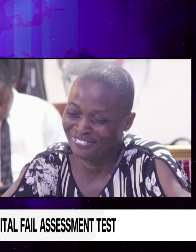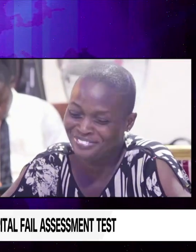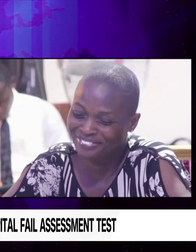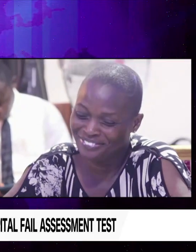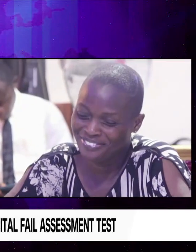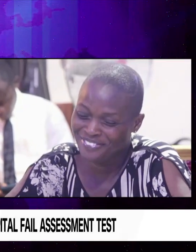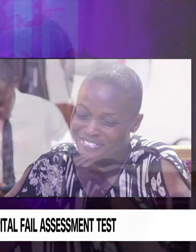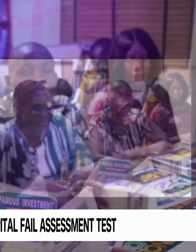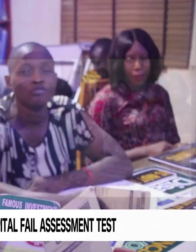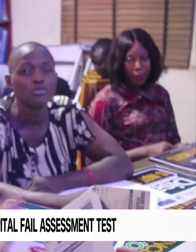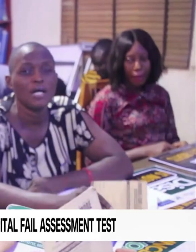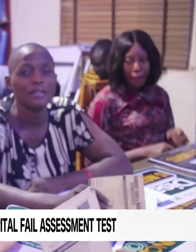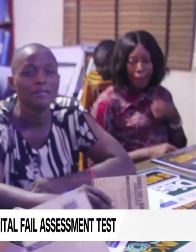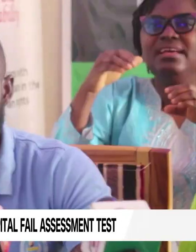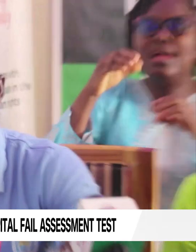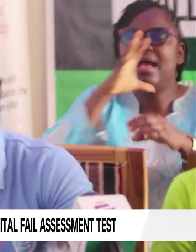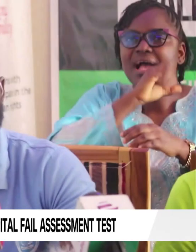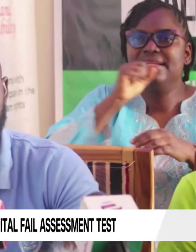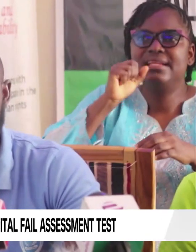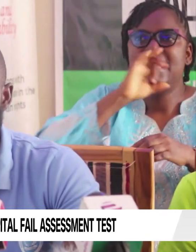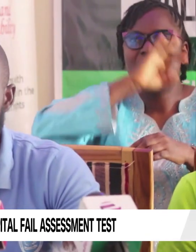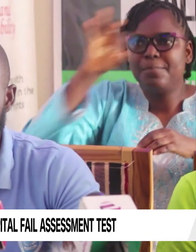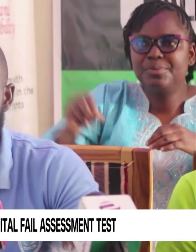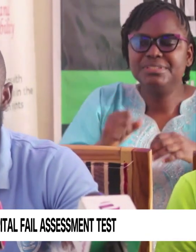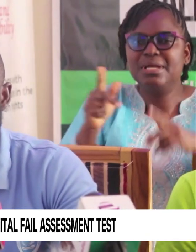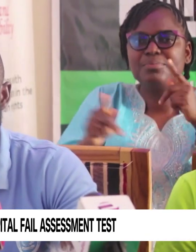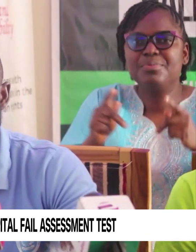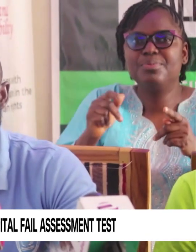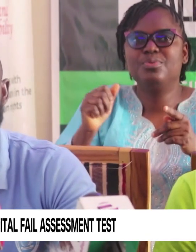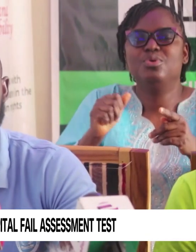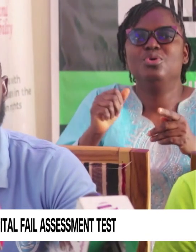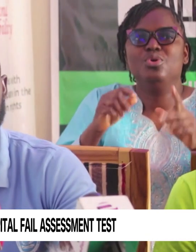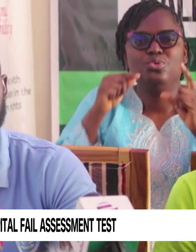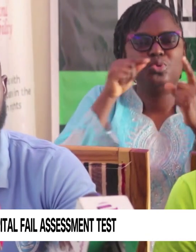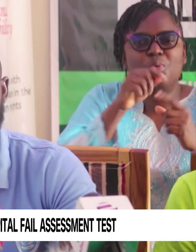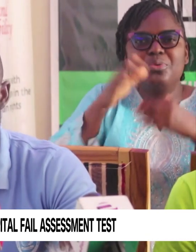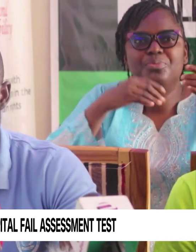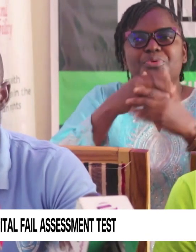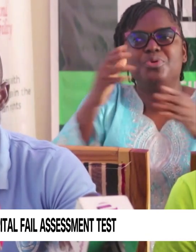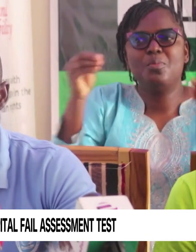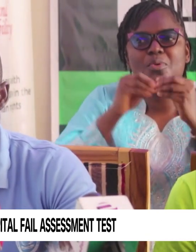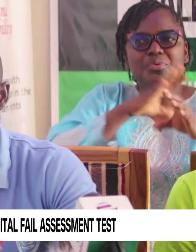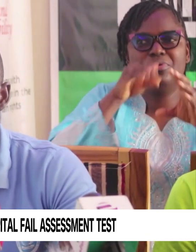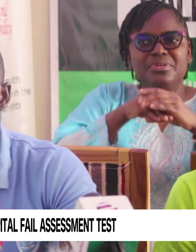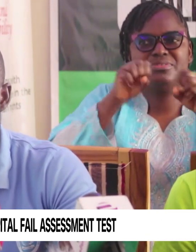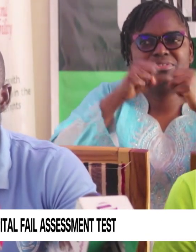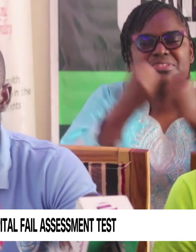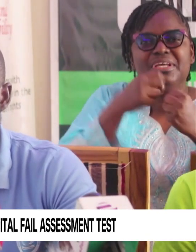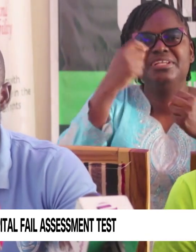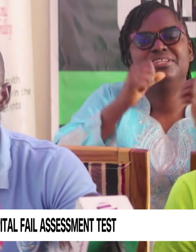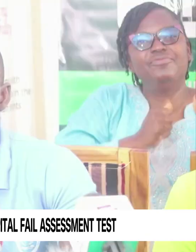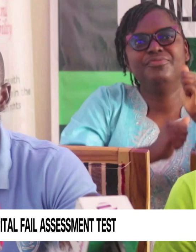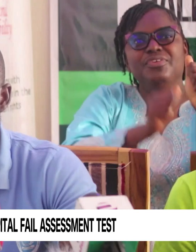and Seda Crest Hospital have met accessibility standards, while the Federal Secretariat Building and Maitama General Hospital in